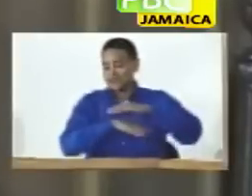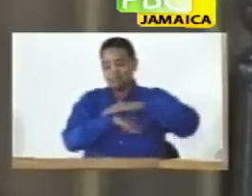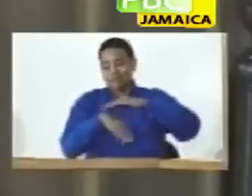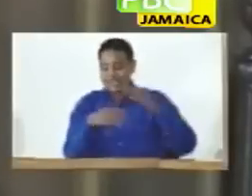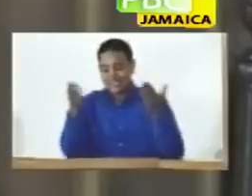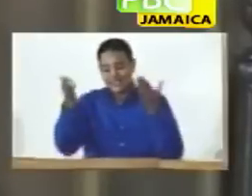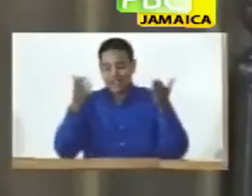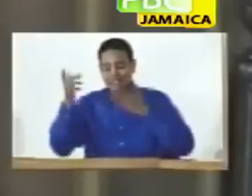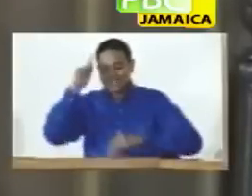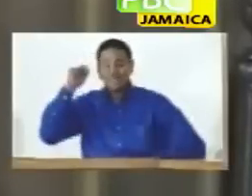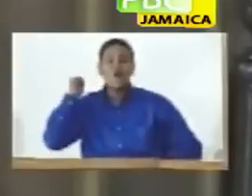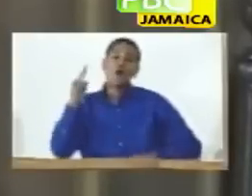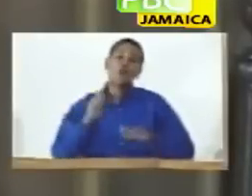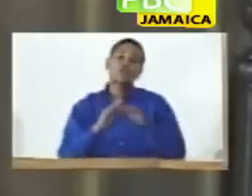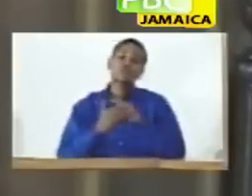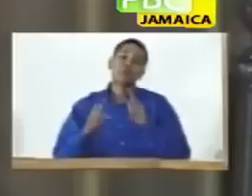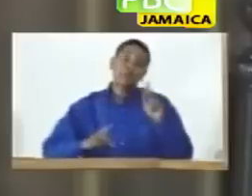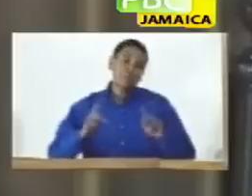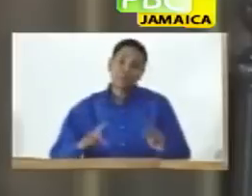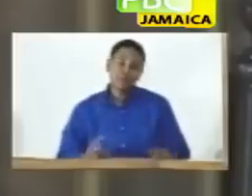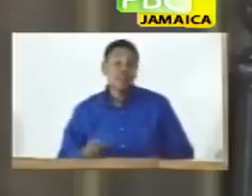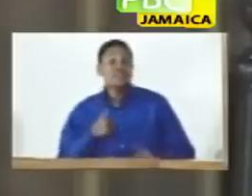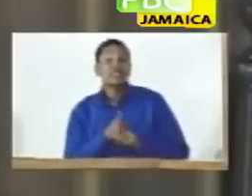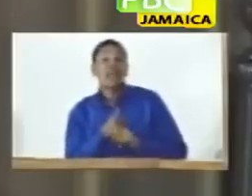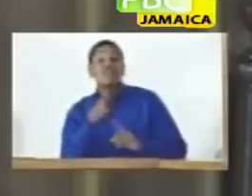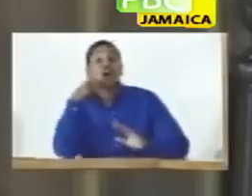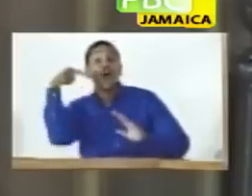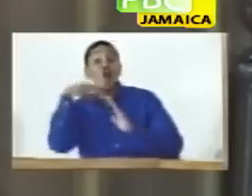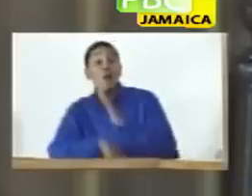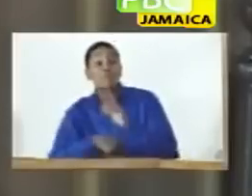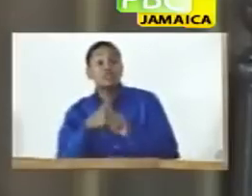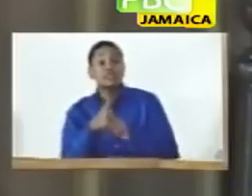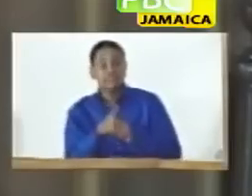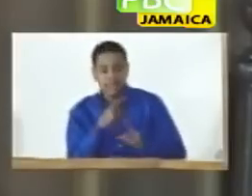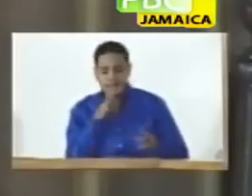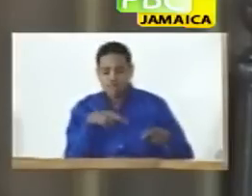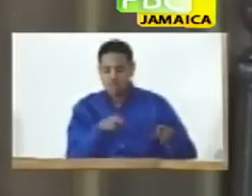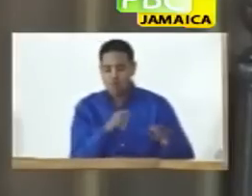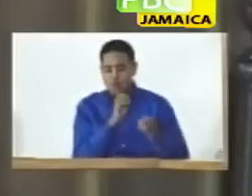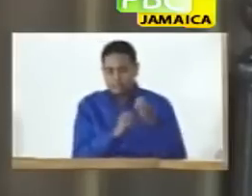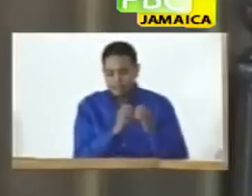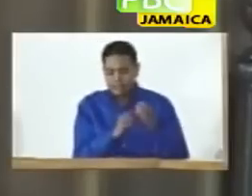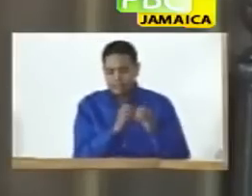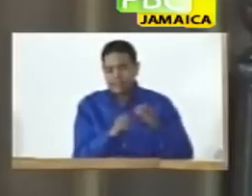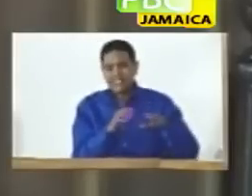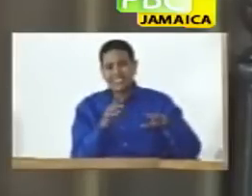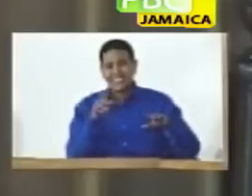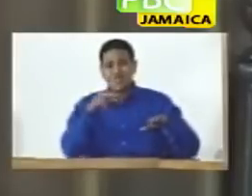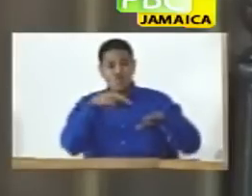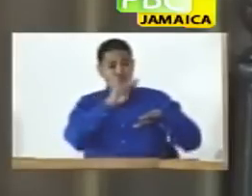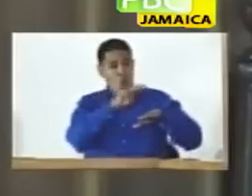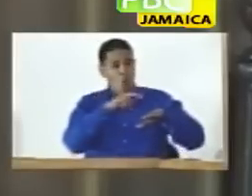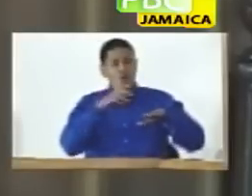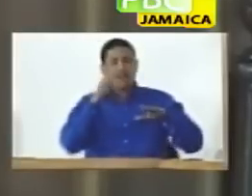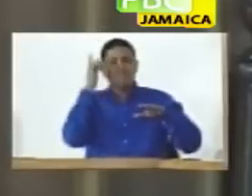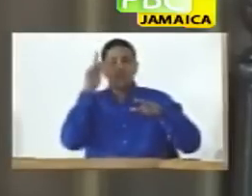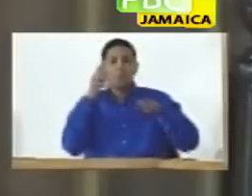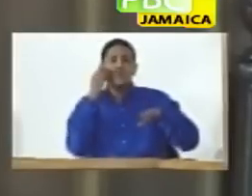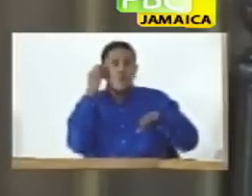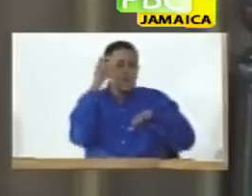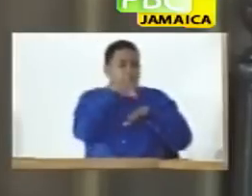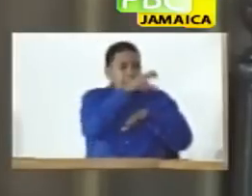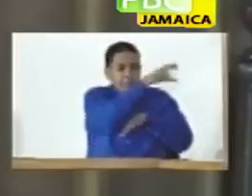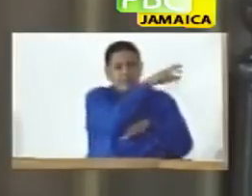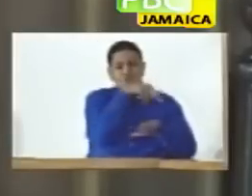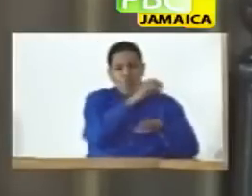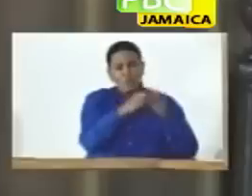services for all Jamaicans, a comprehensive parochial road rehabilitation program will be undertaken to improve